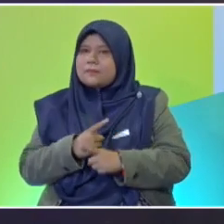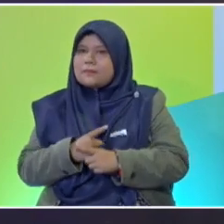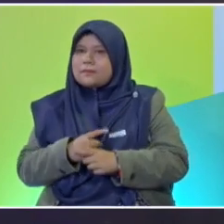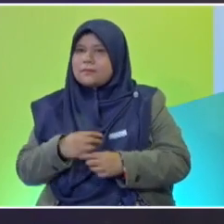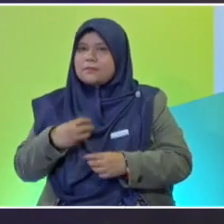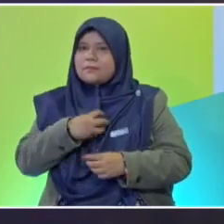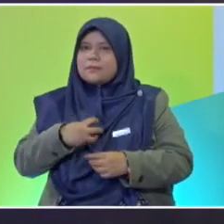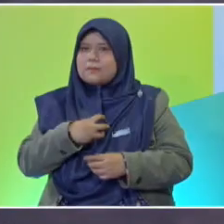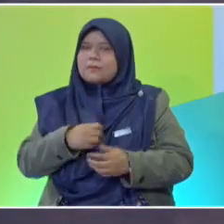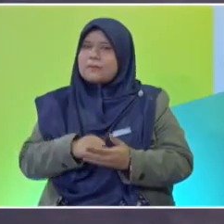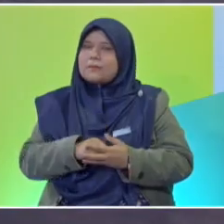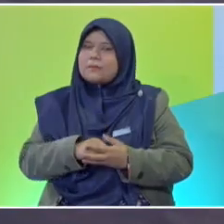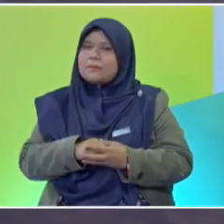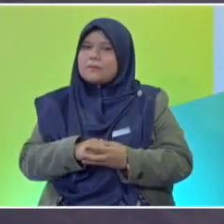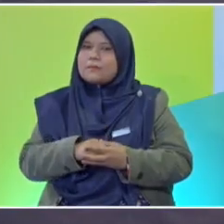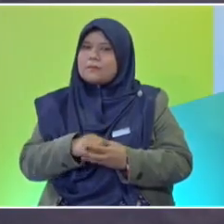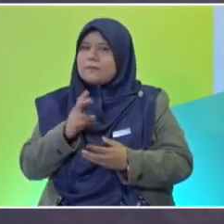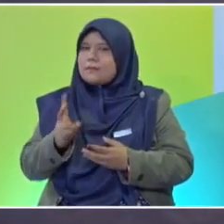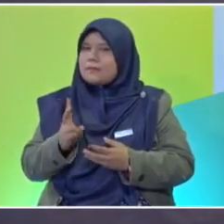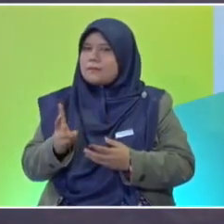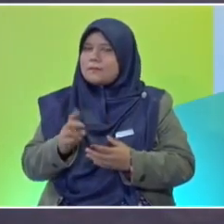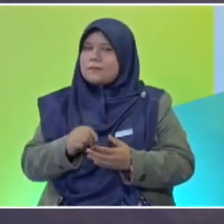middle? Oh, I can hear the sound.